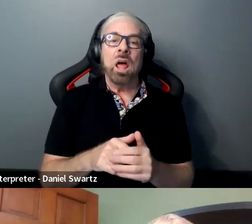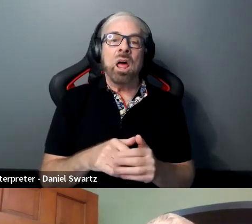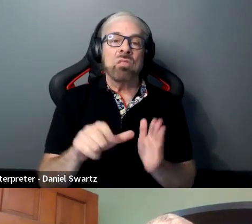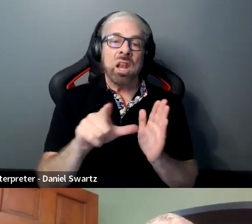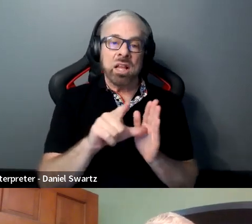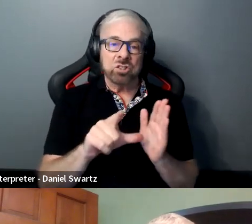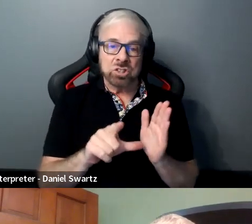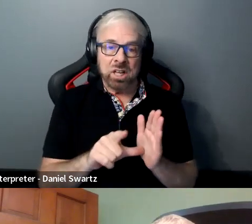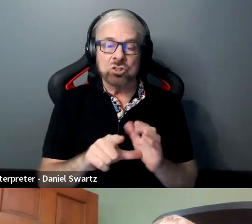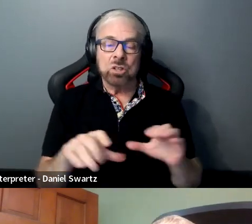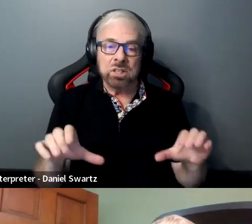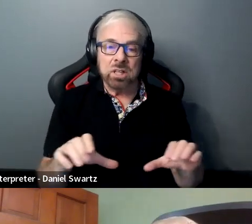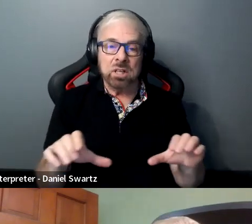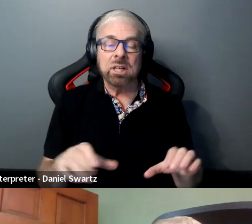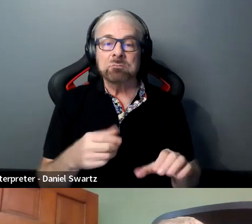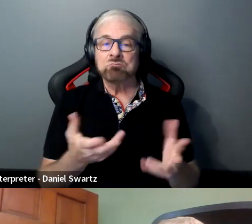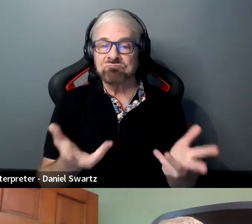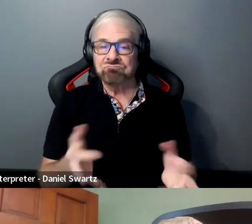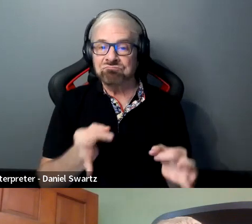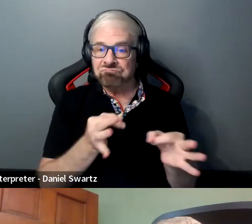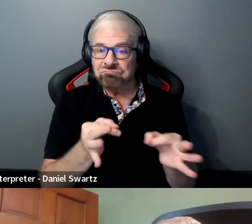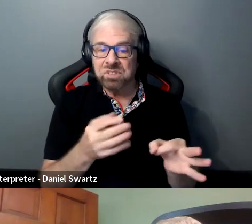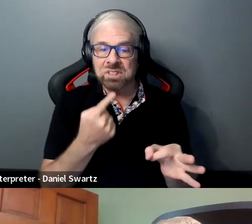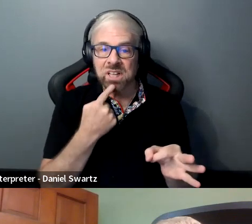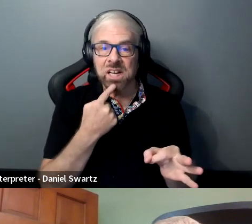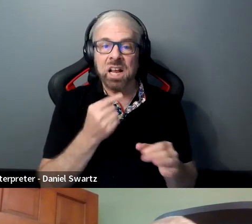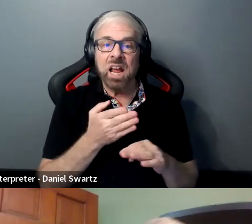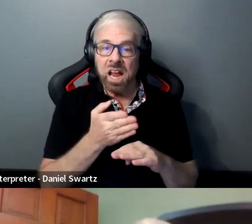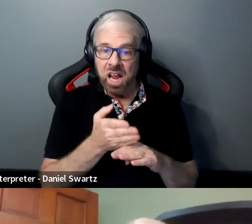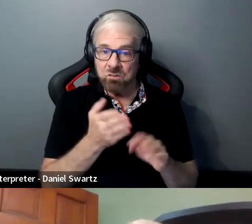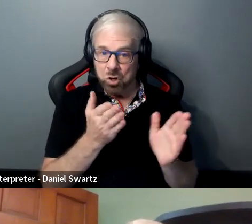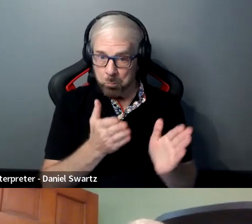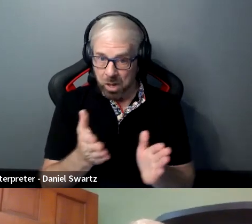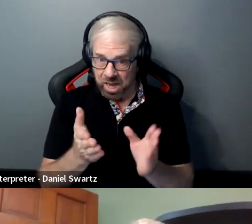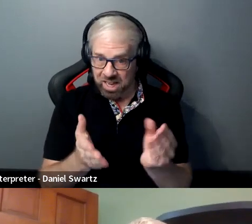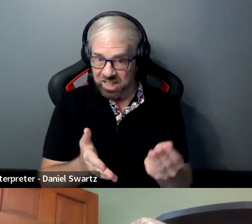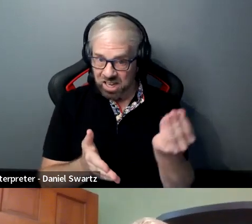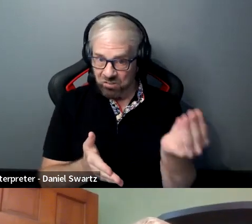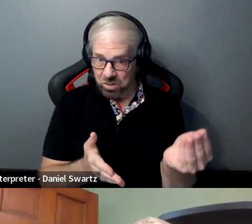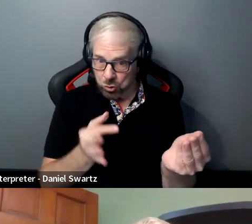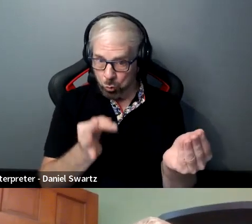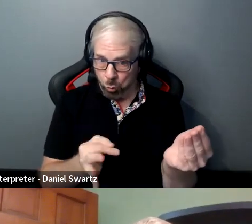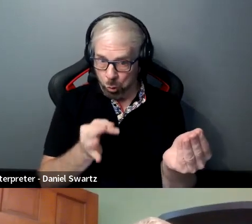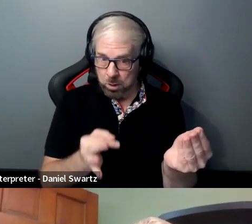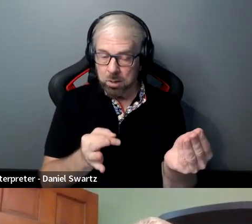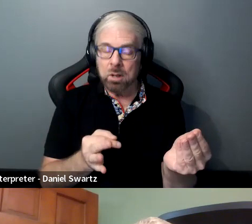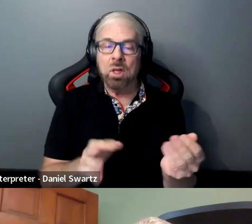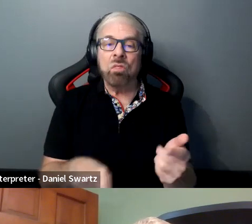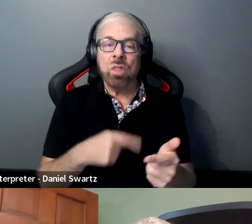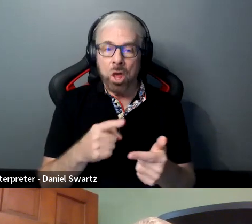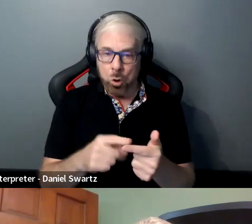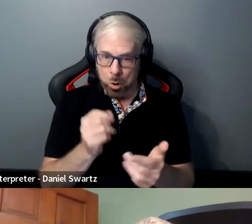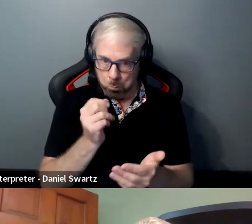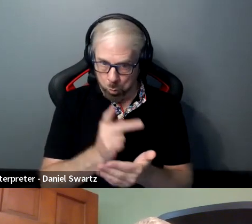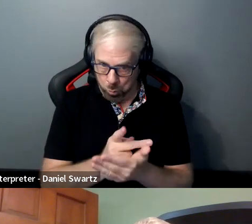did was it said after the plan was given to the court and approved by